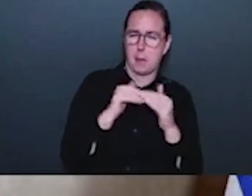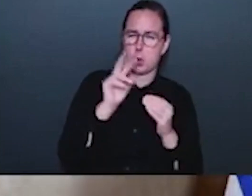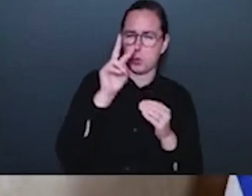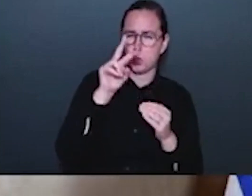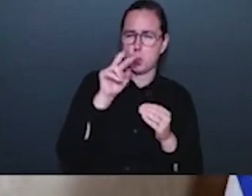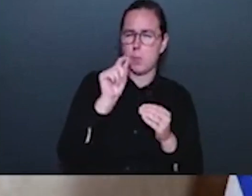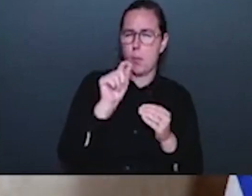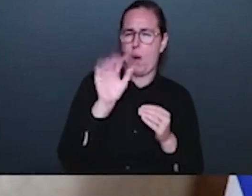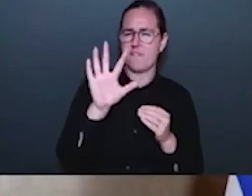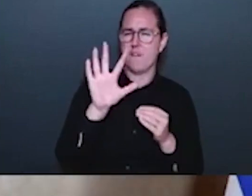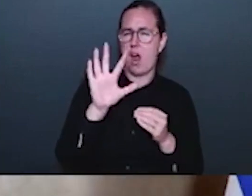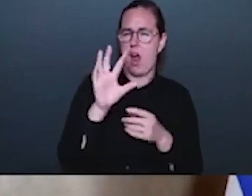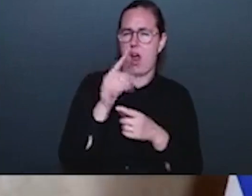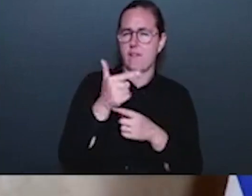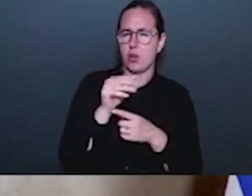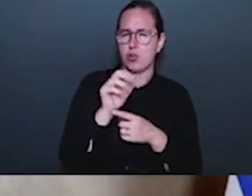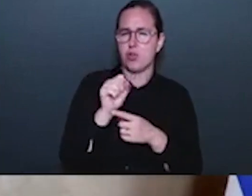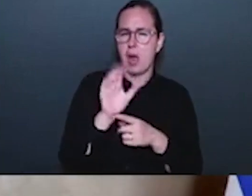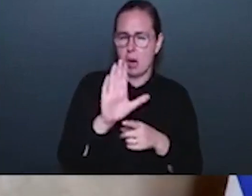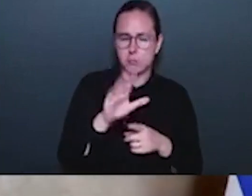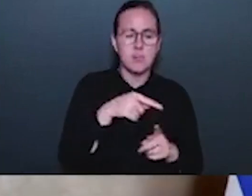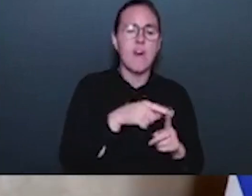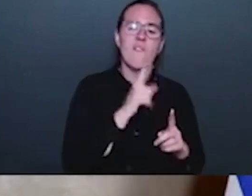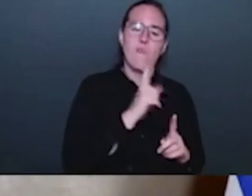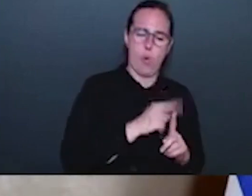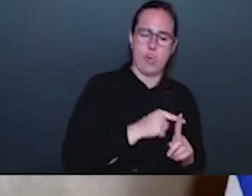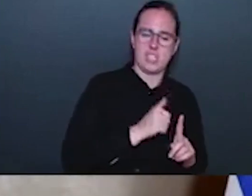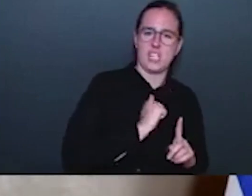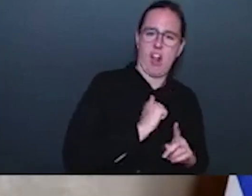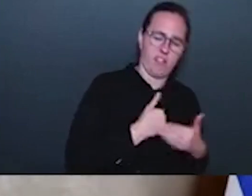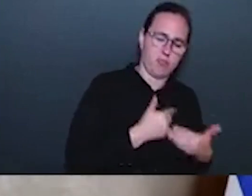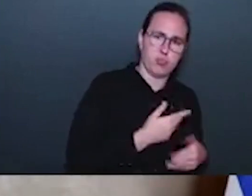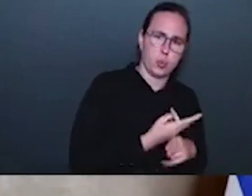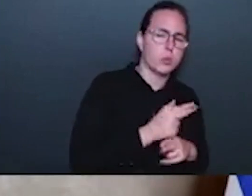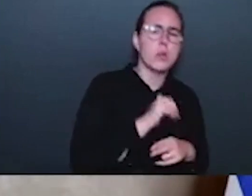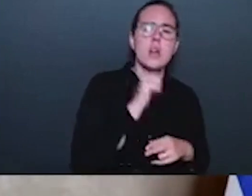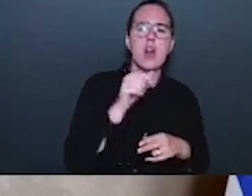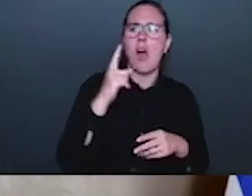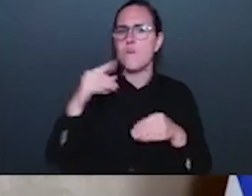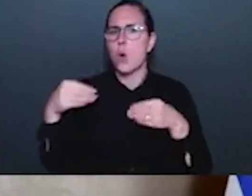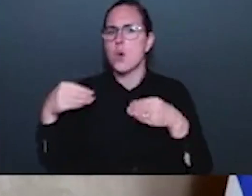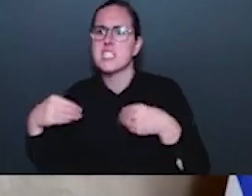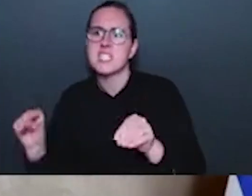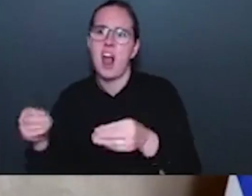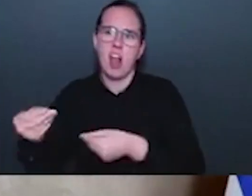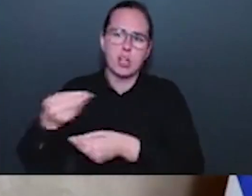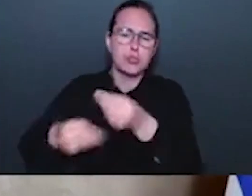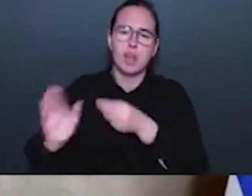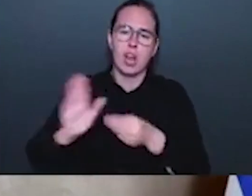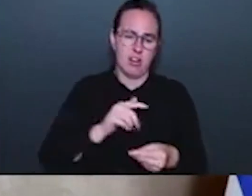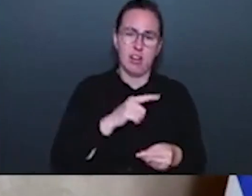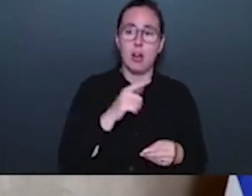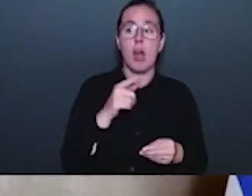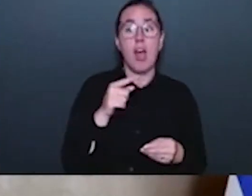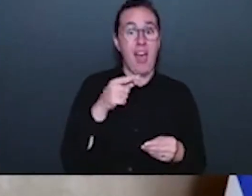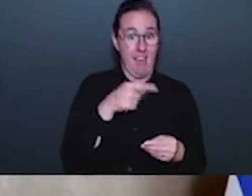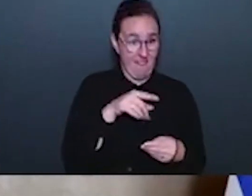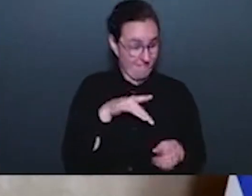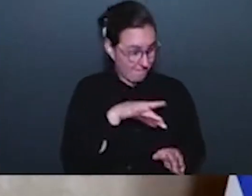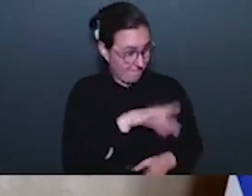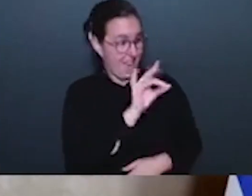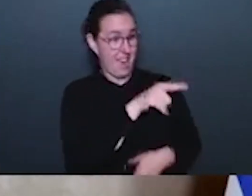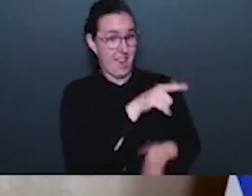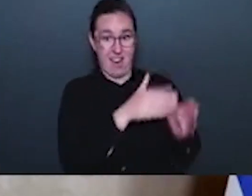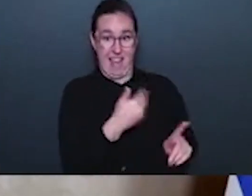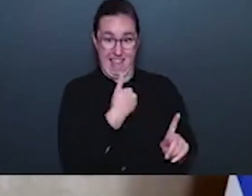or have their drugs seized. Tomorrow, that exemption comes into effect, marking a monumental